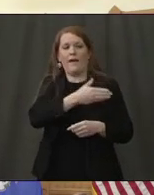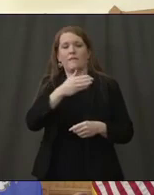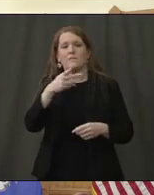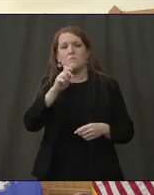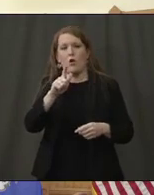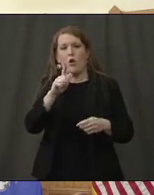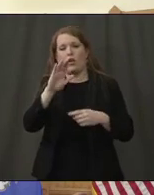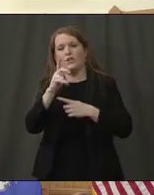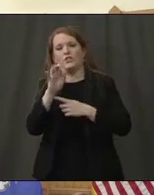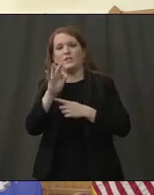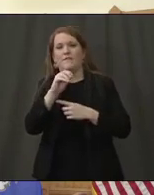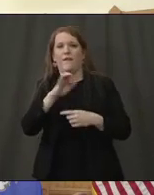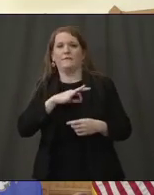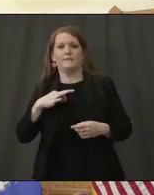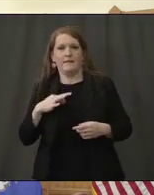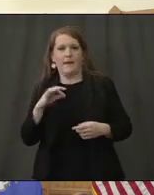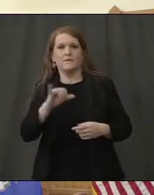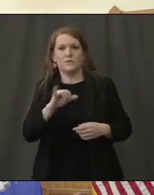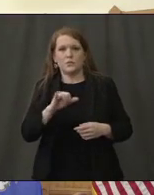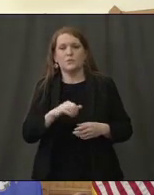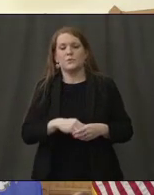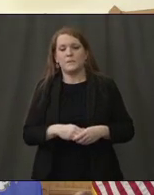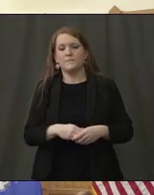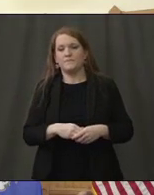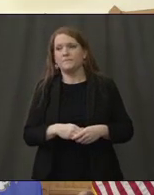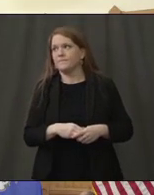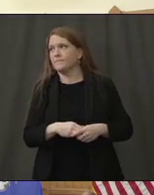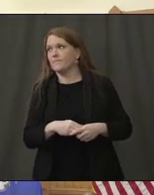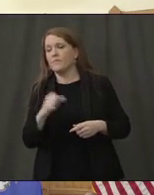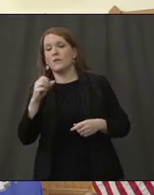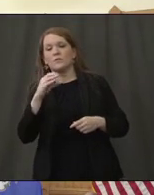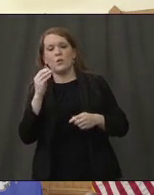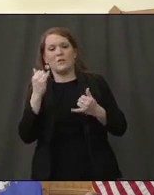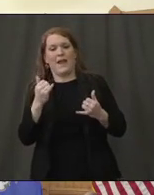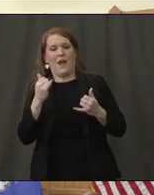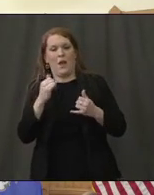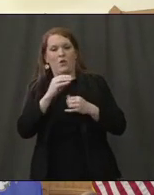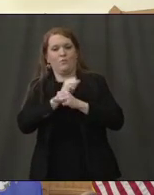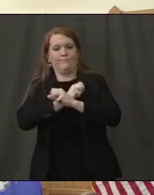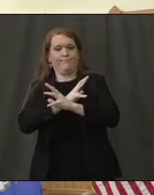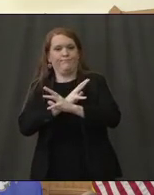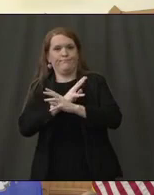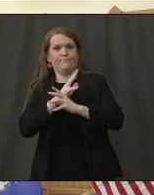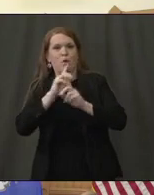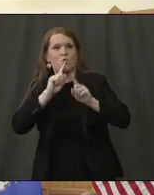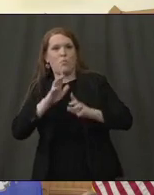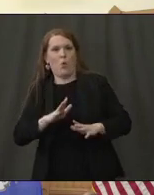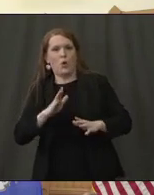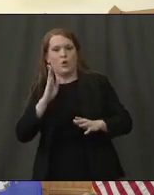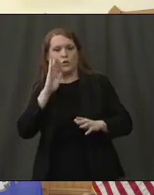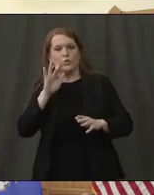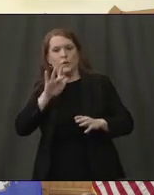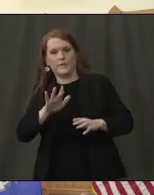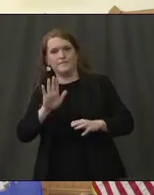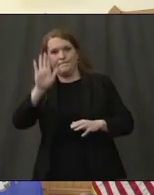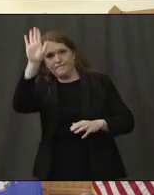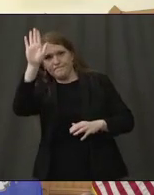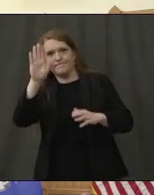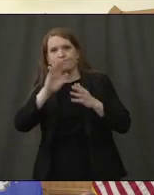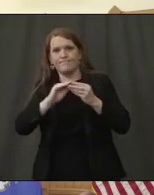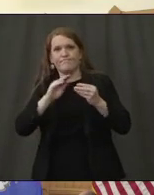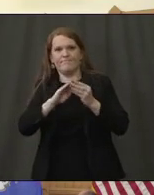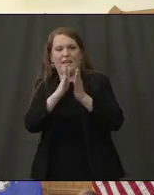right, I will call on reporters individually, and you can unmute yourself. I ask everyone else on the teleconference to remain muted. We'll start